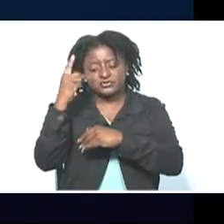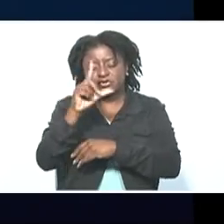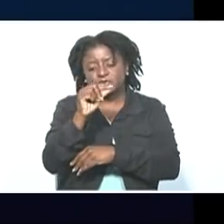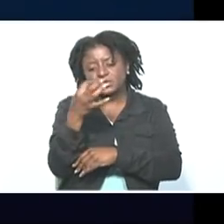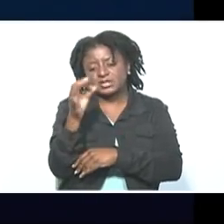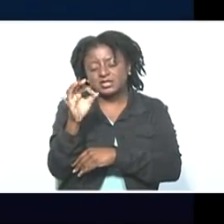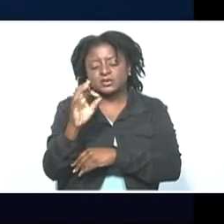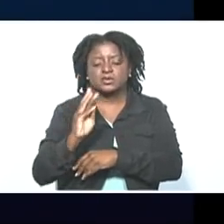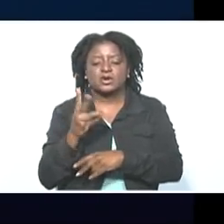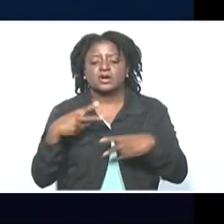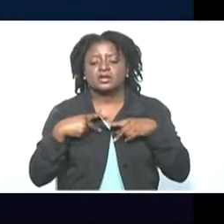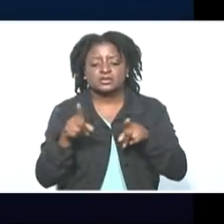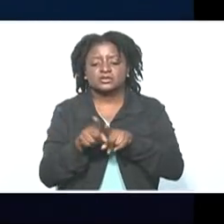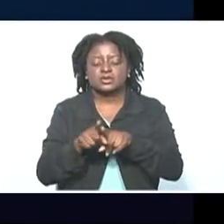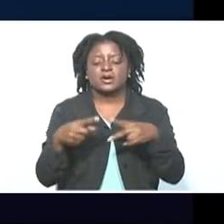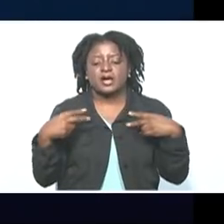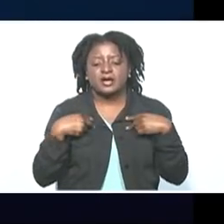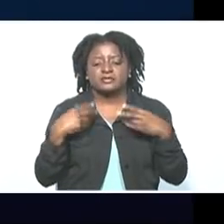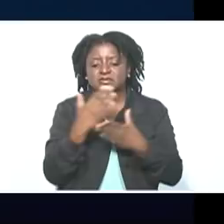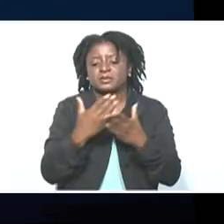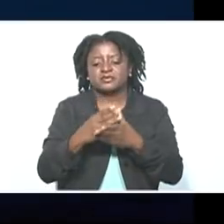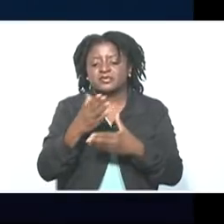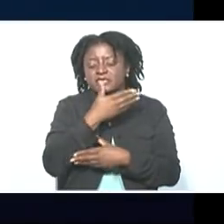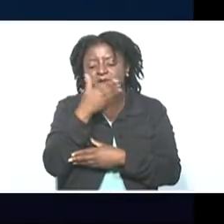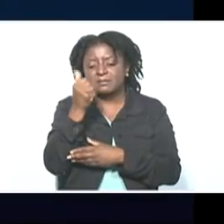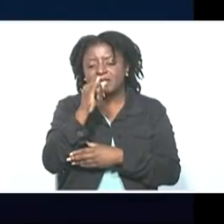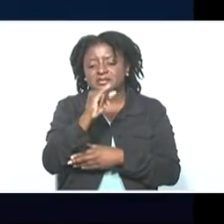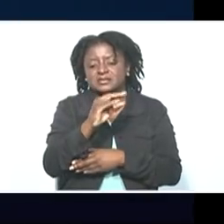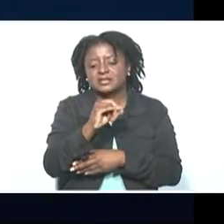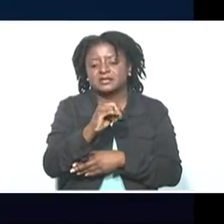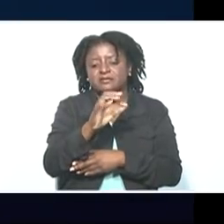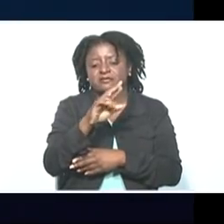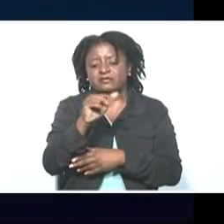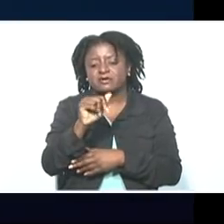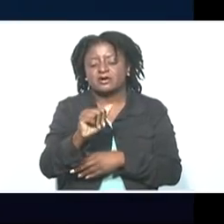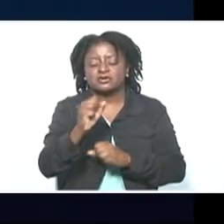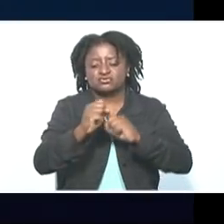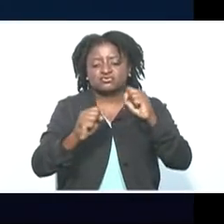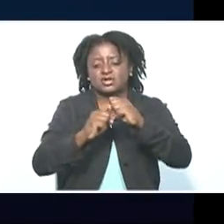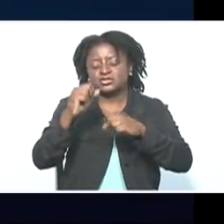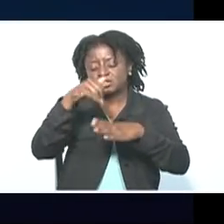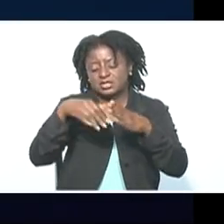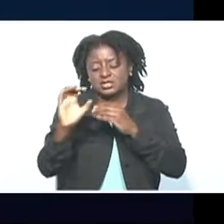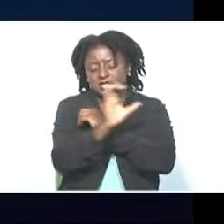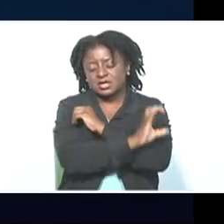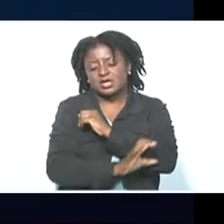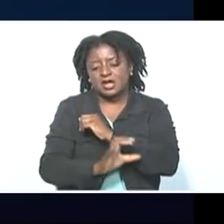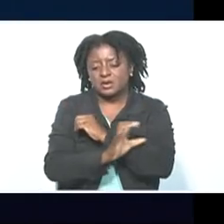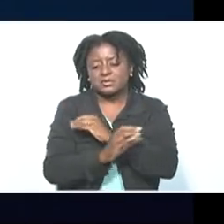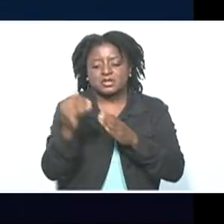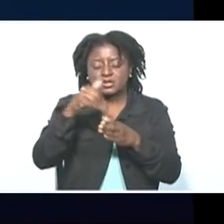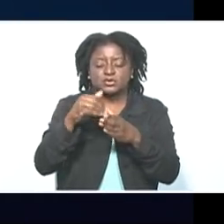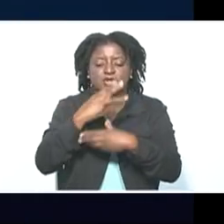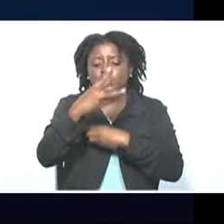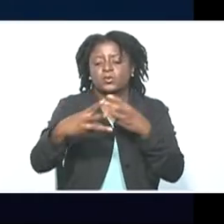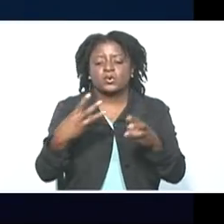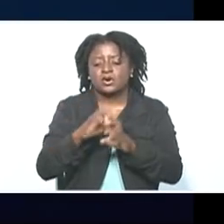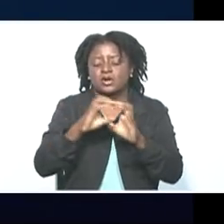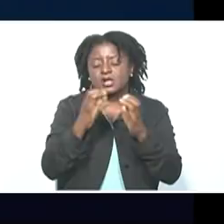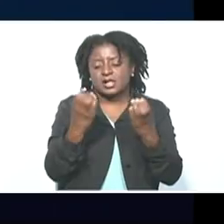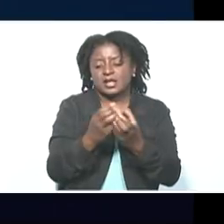also possess some of the best infrastructure in the Caribbean region. This includes world-class